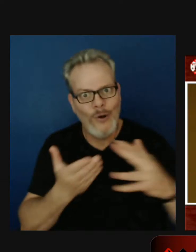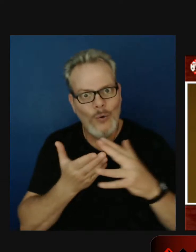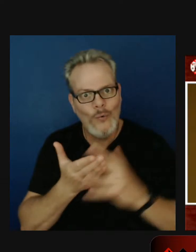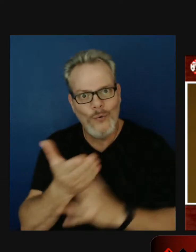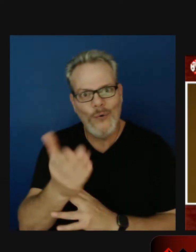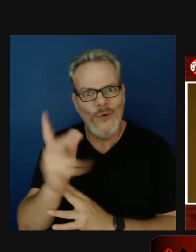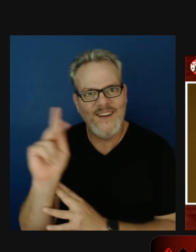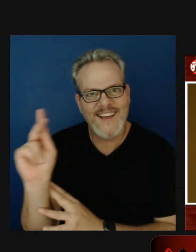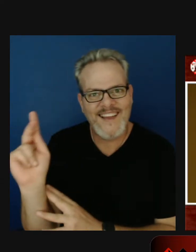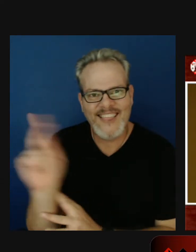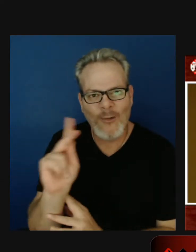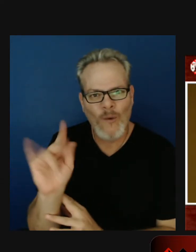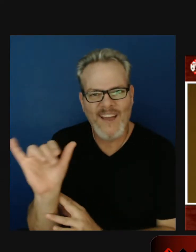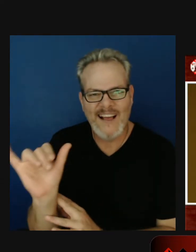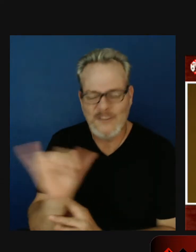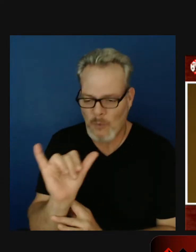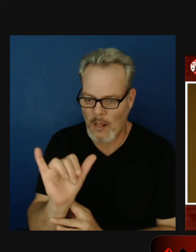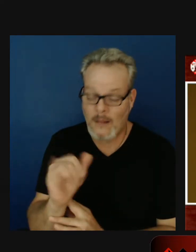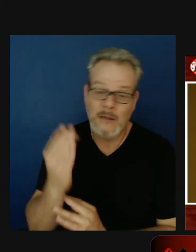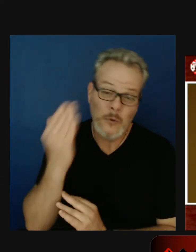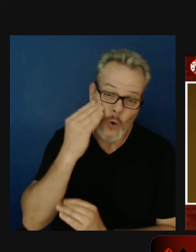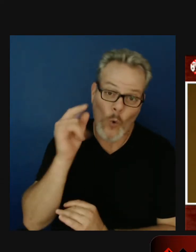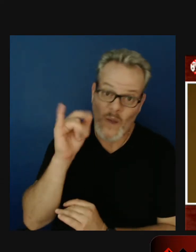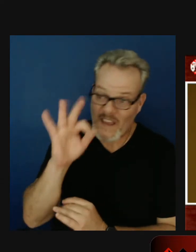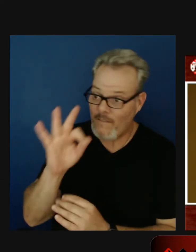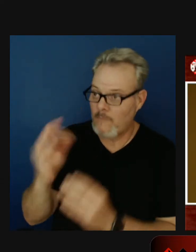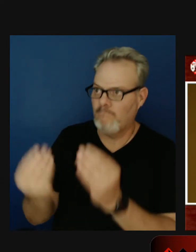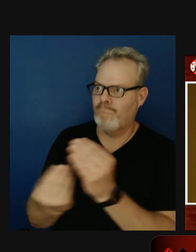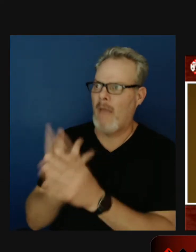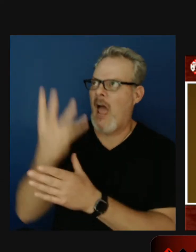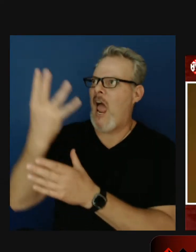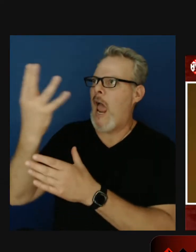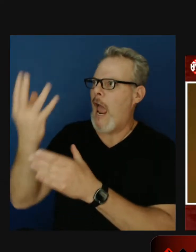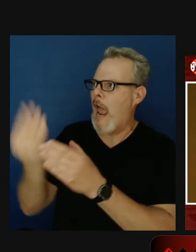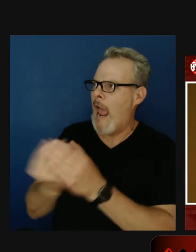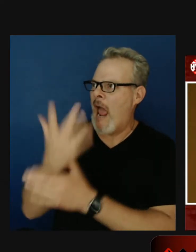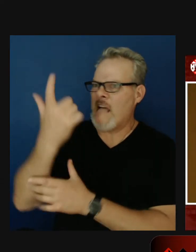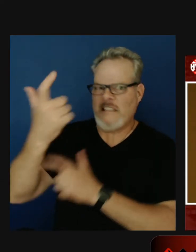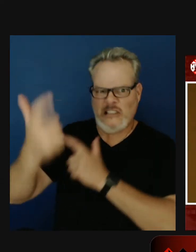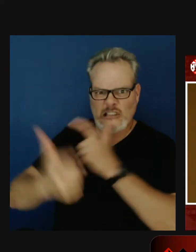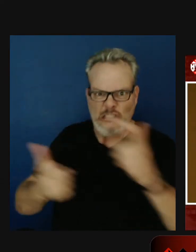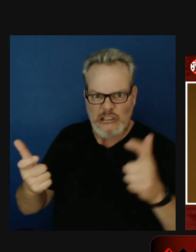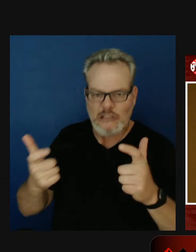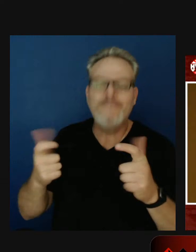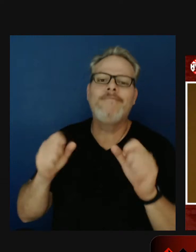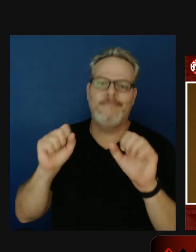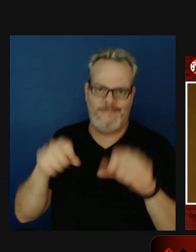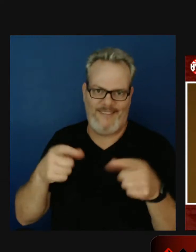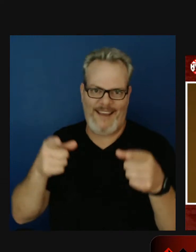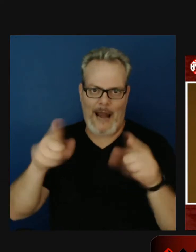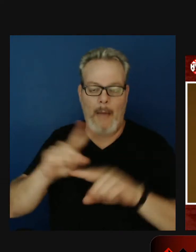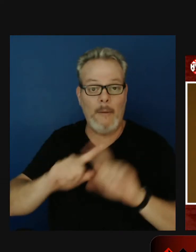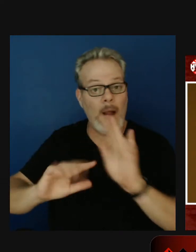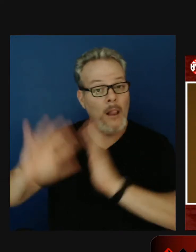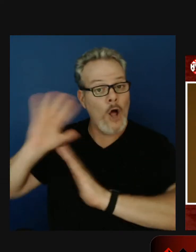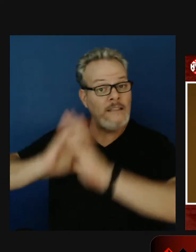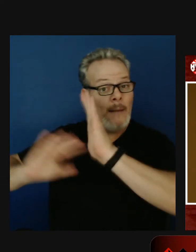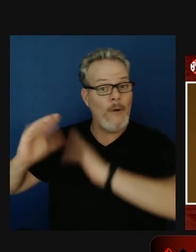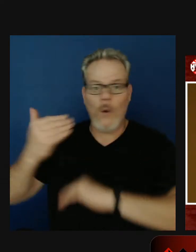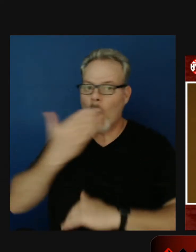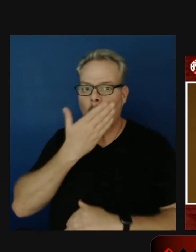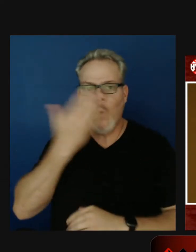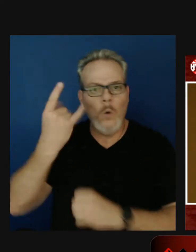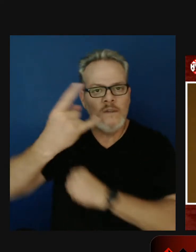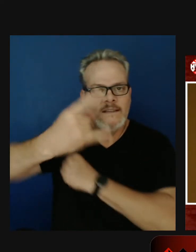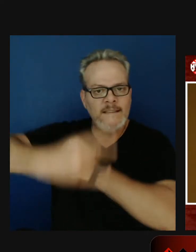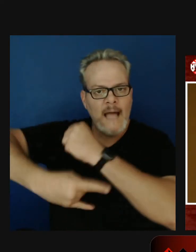Now, technically, if you get a big eruption, this can happen, but back in the day when people were mapping, they didn't have satellite